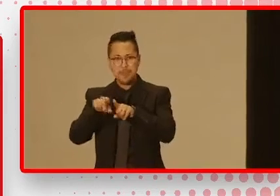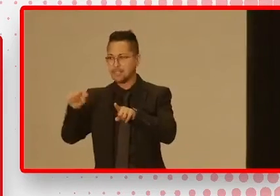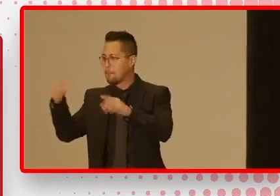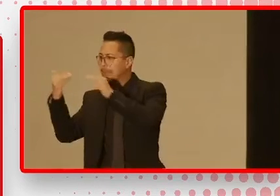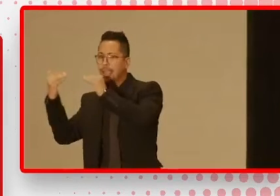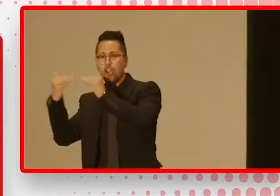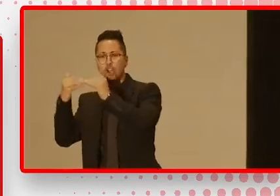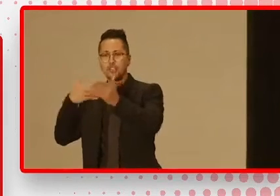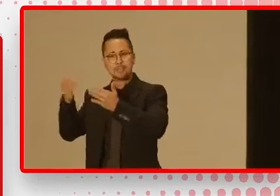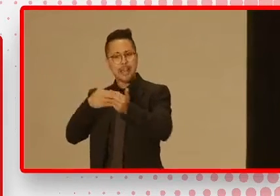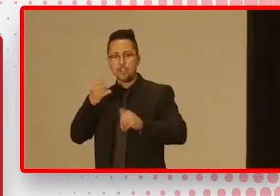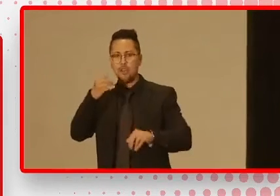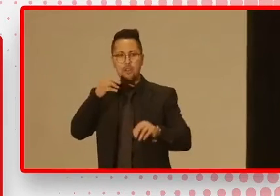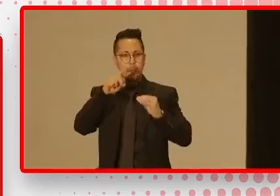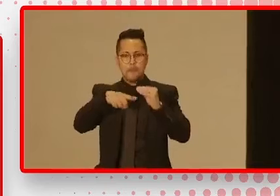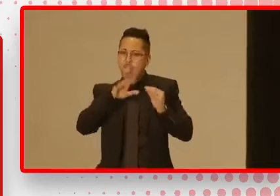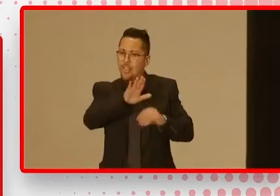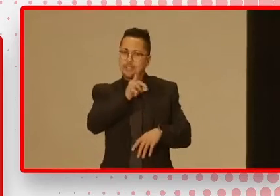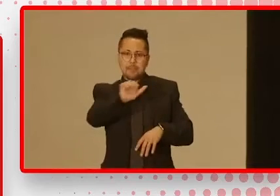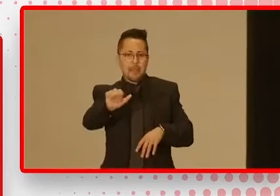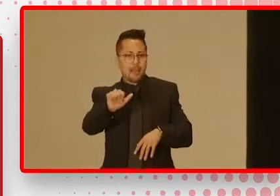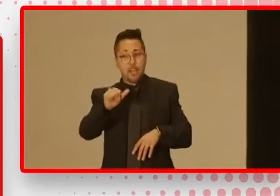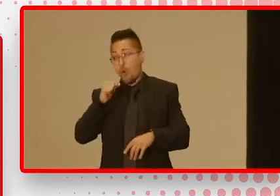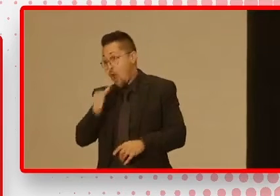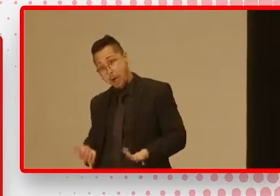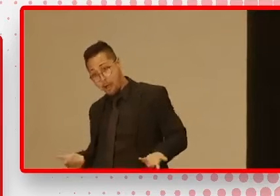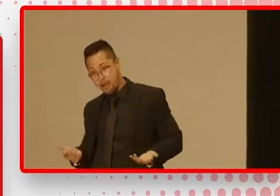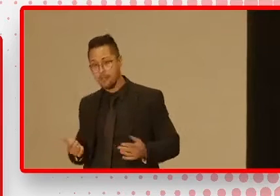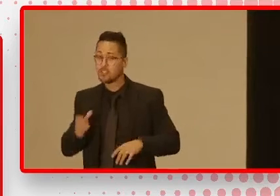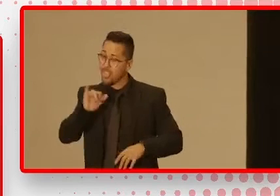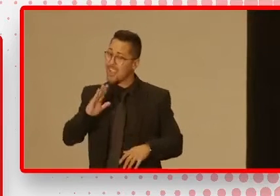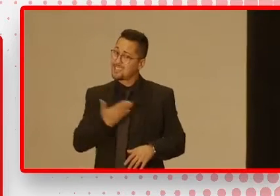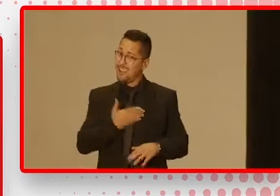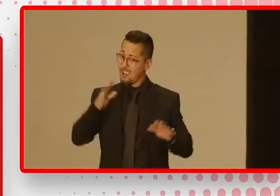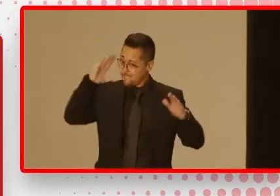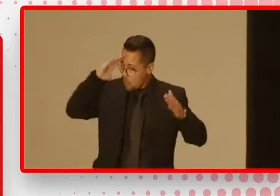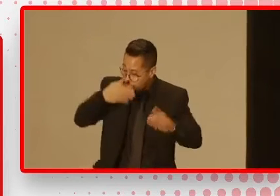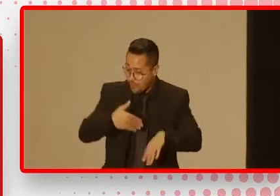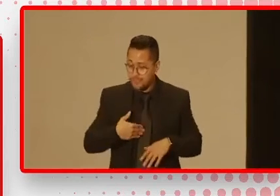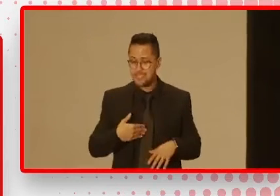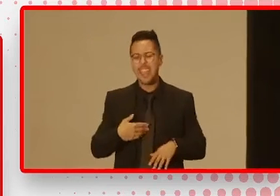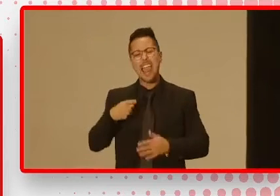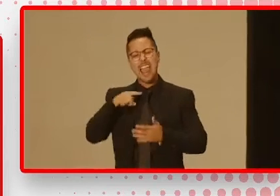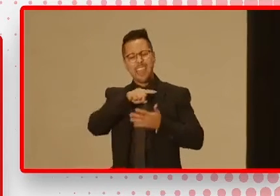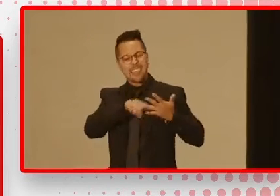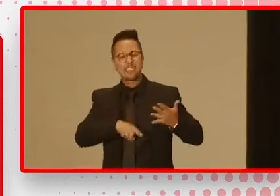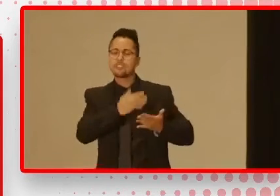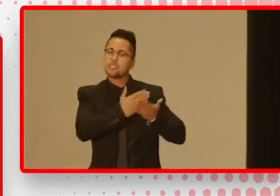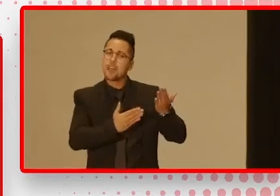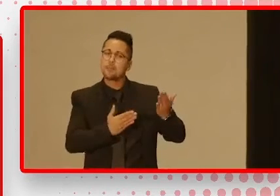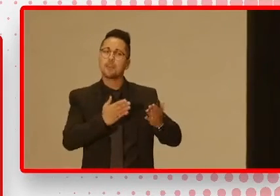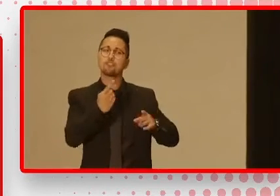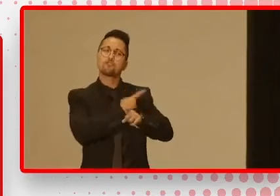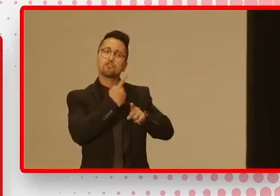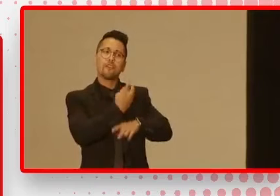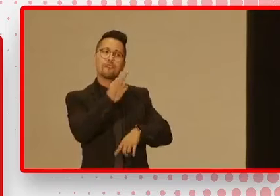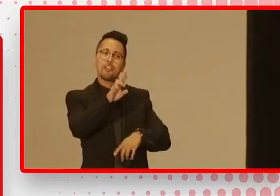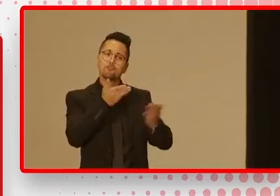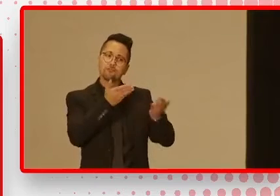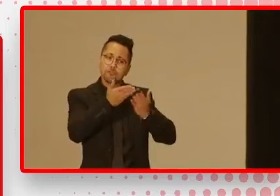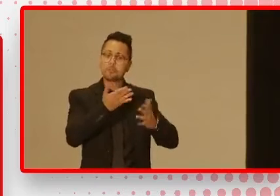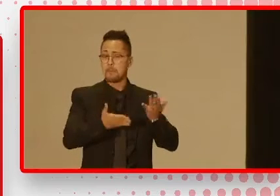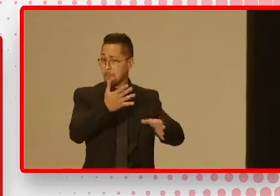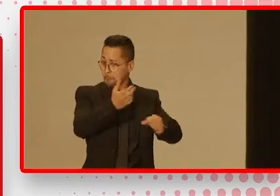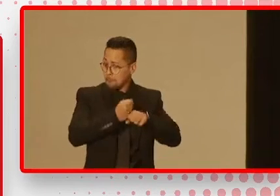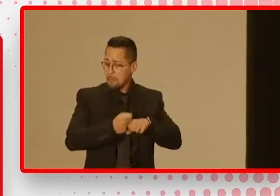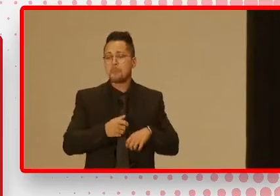not. So that's our focus, and these are some of the traditional VR services that you may get, but again, I'm going to